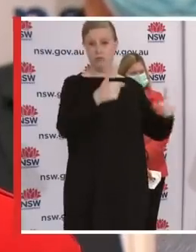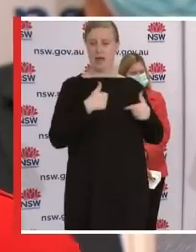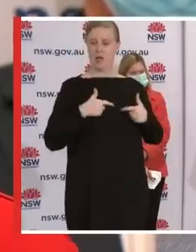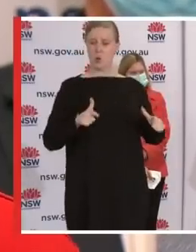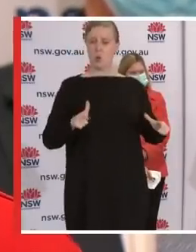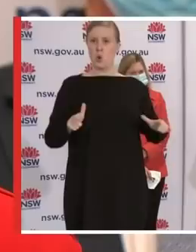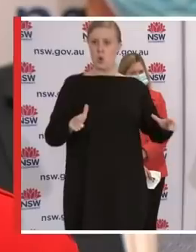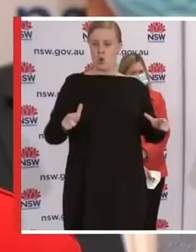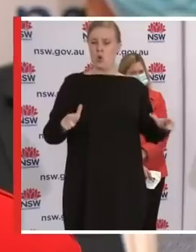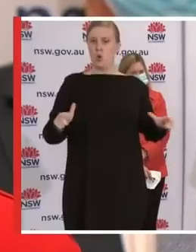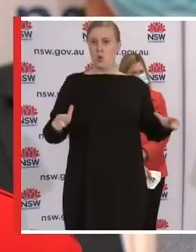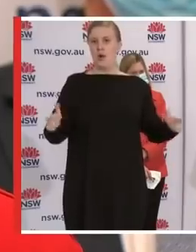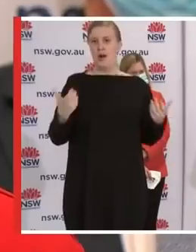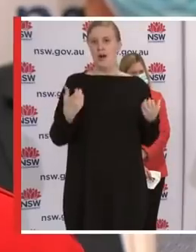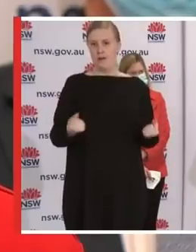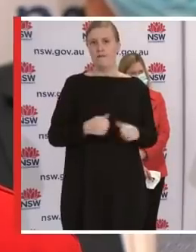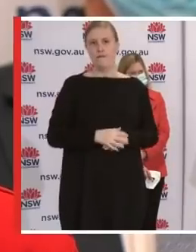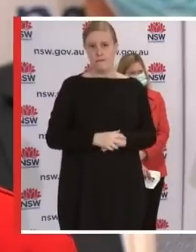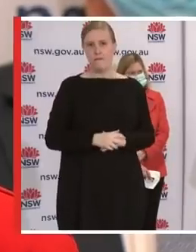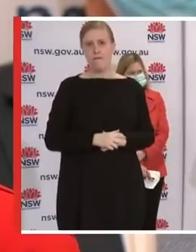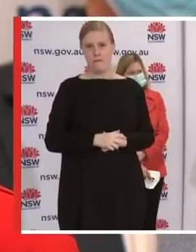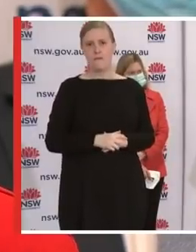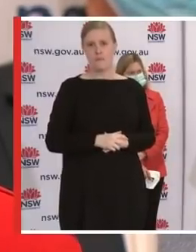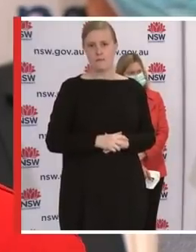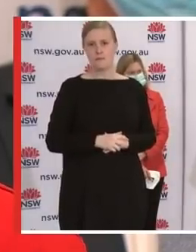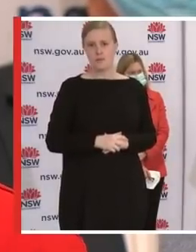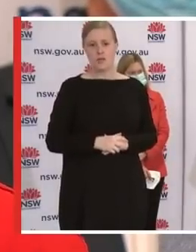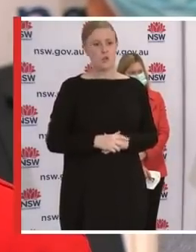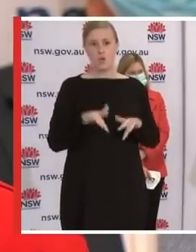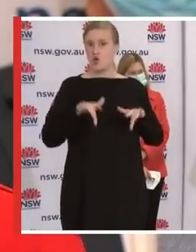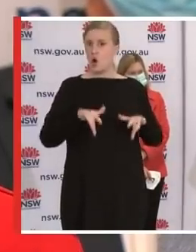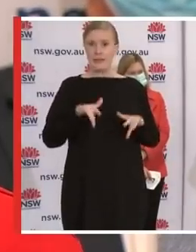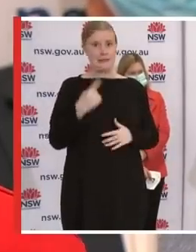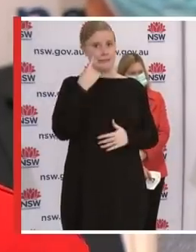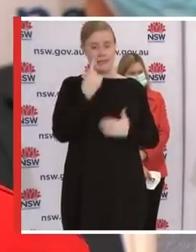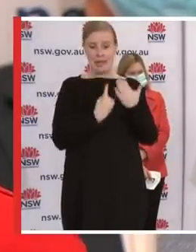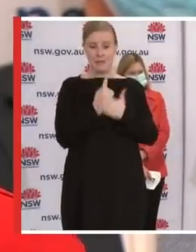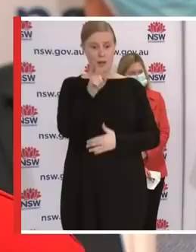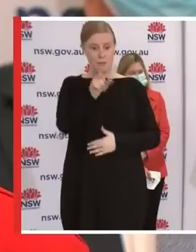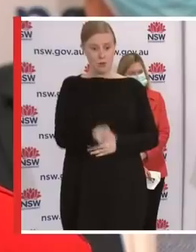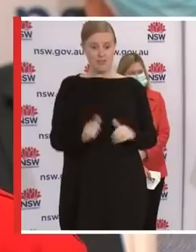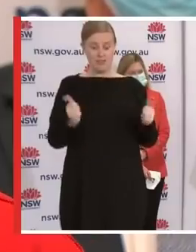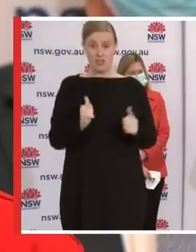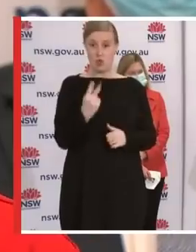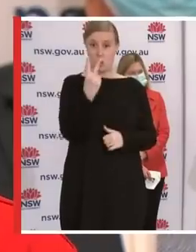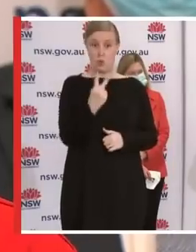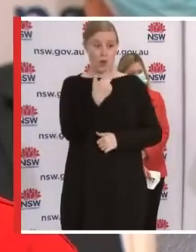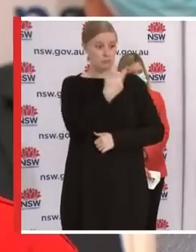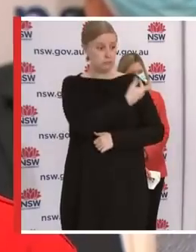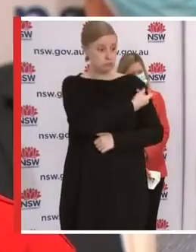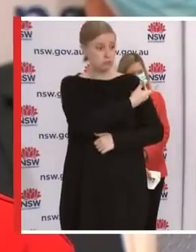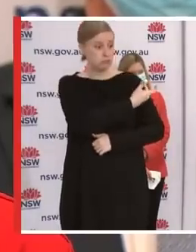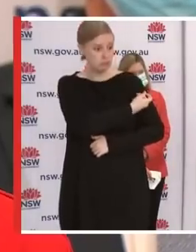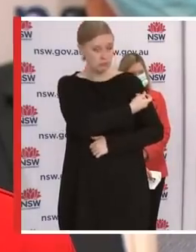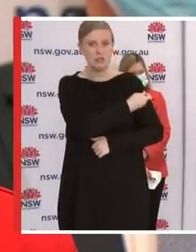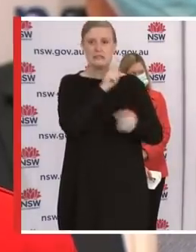need to be with us. Nobody on ventilators with two vaccines, nobody on ECMO, nobody in the ICU needing after having had two